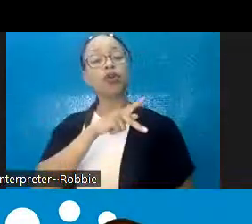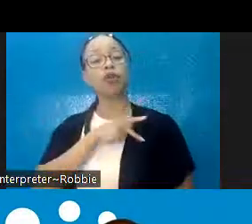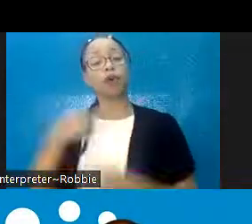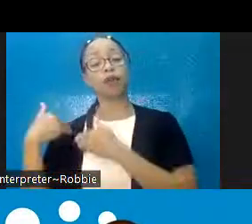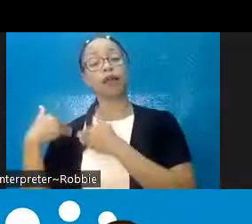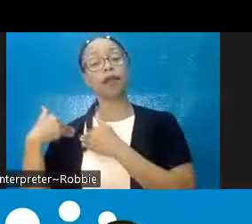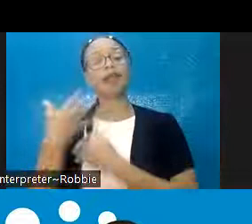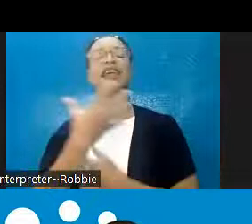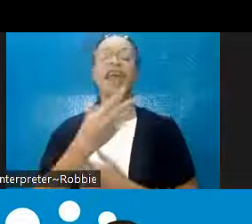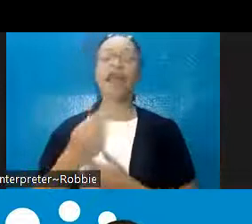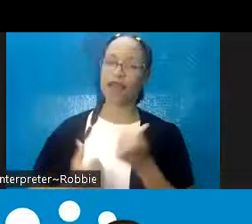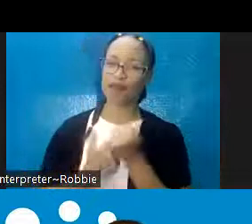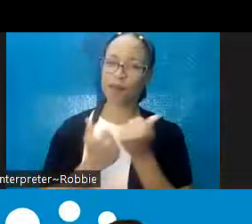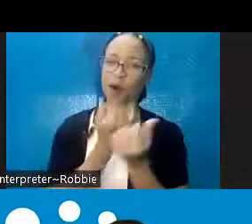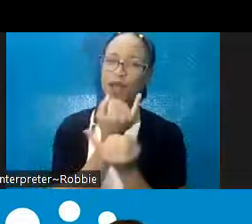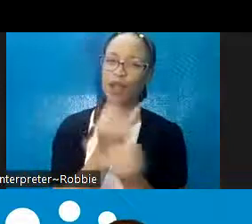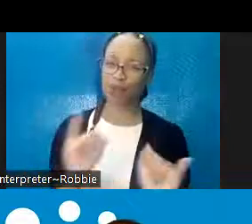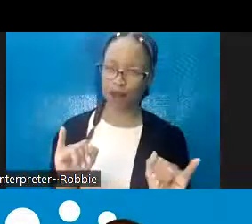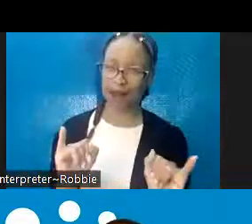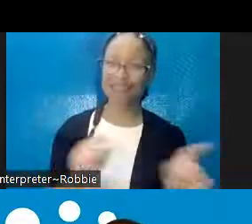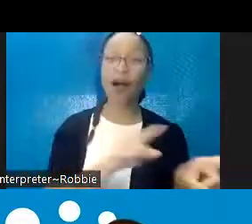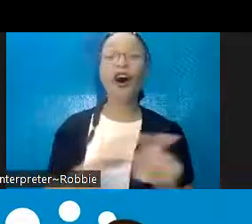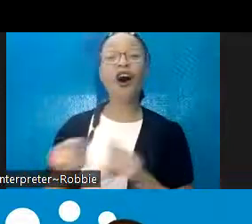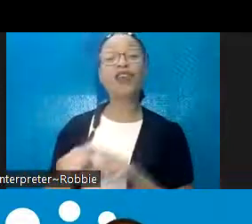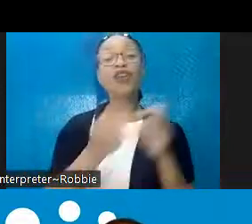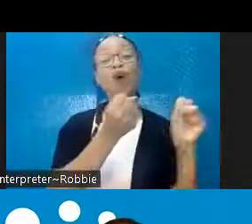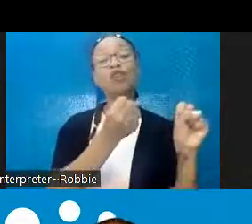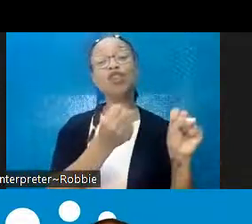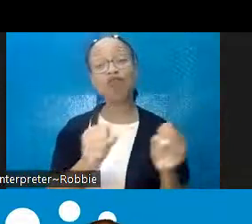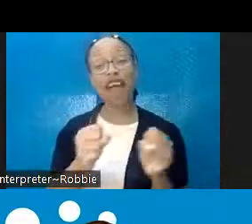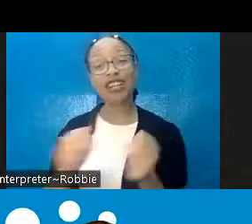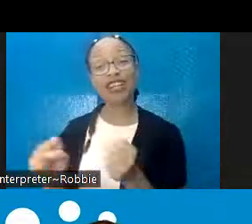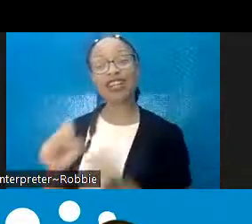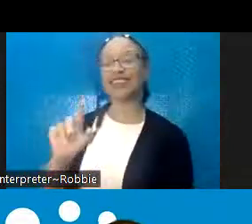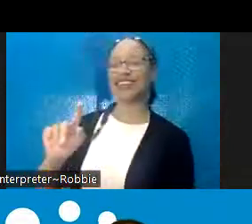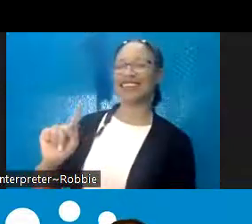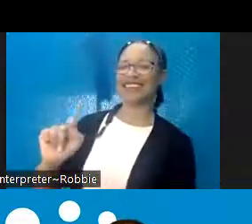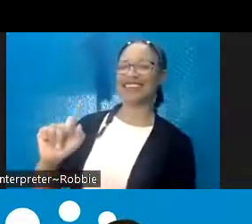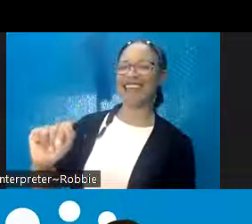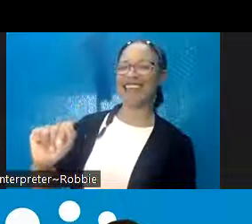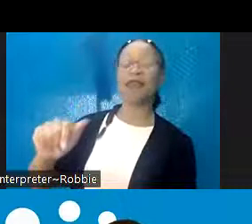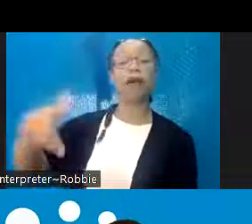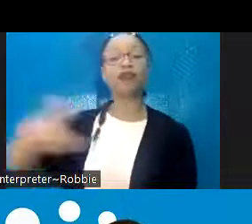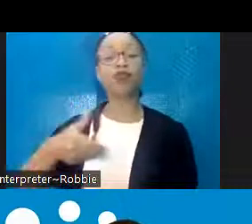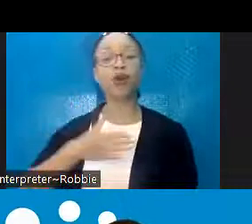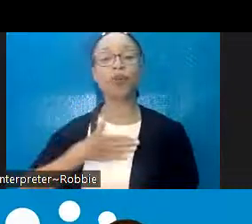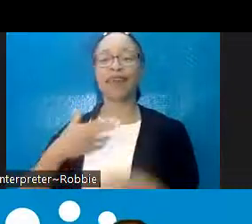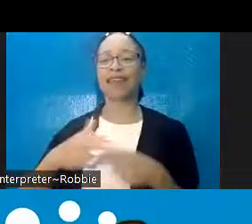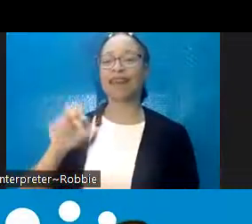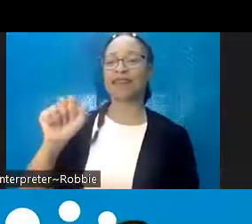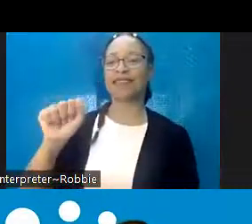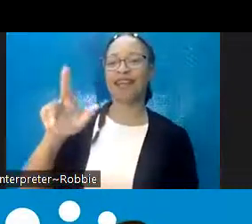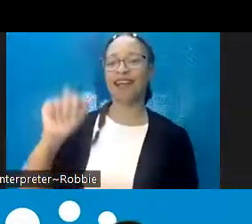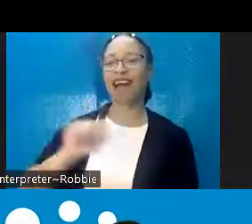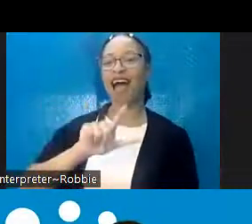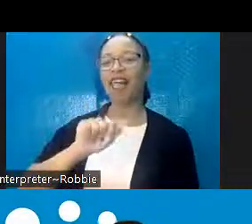independence. And also Strategies Technical Assistance. I'll quickly introduce myself. My name is Sarah Lacroix, and